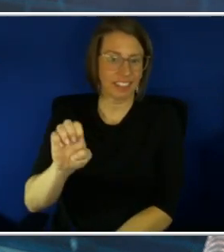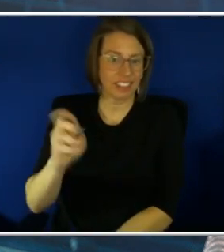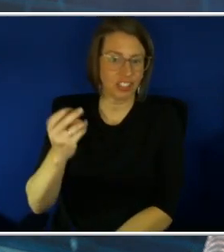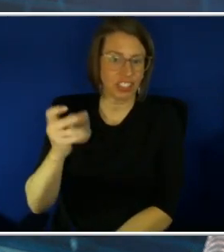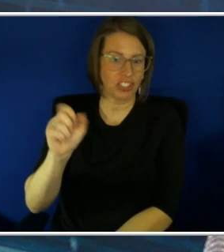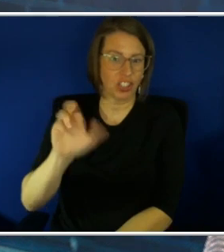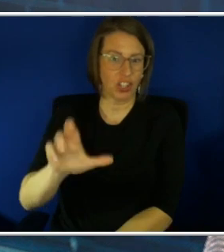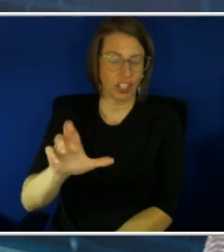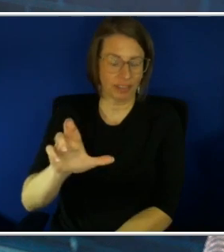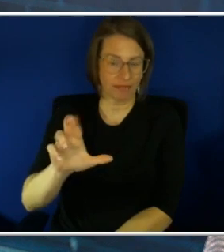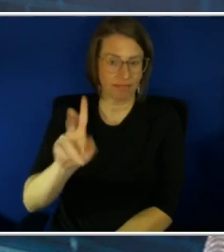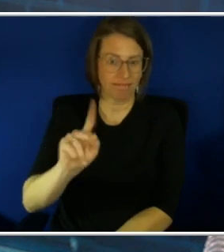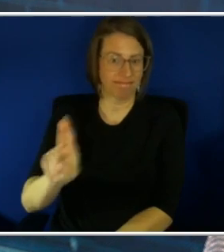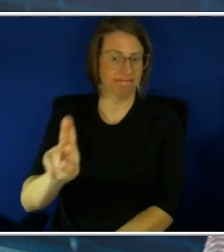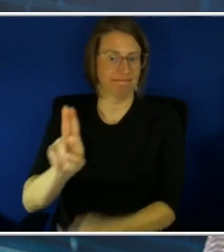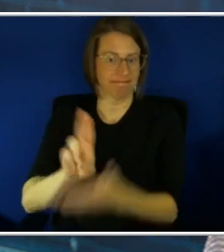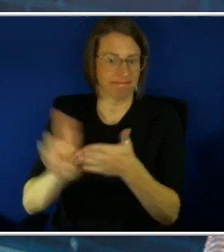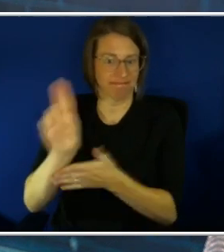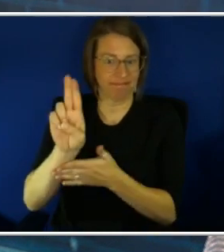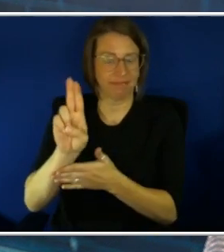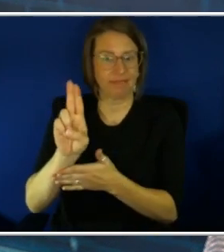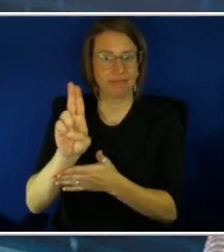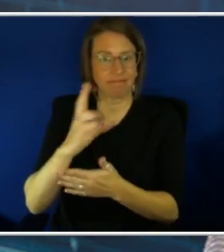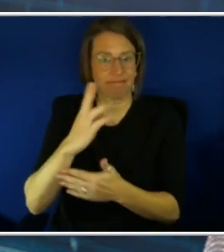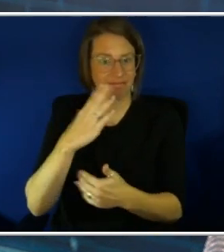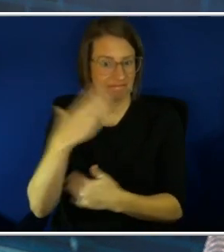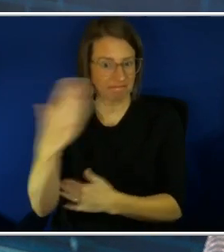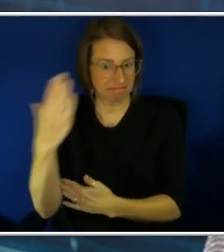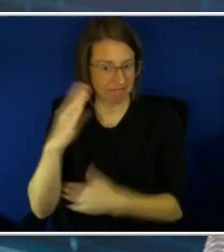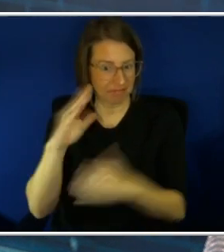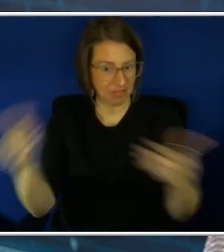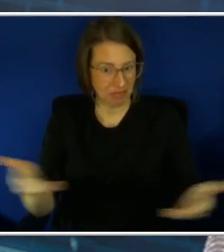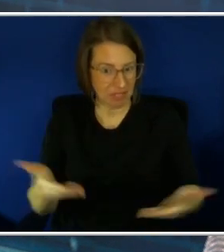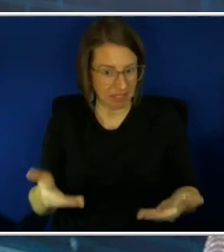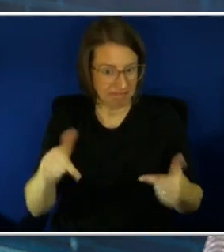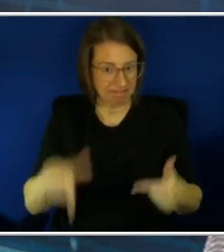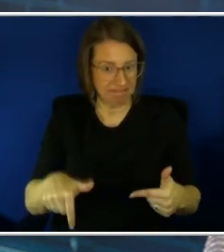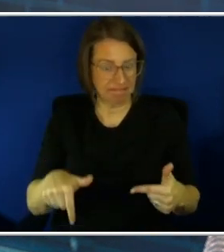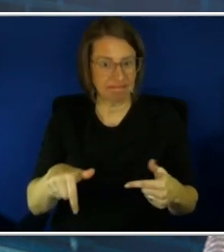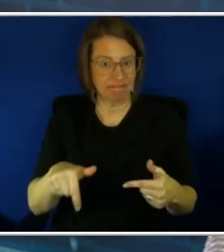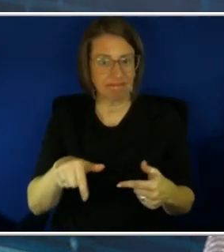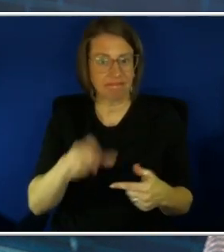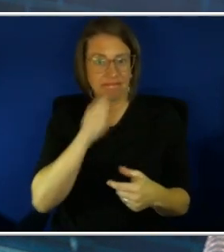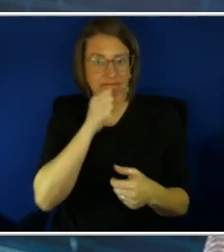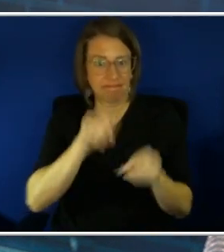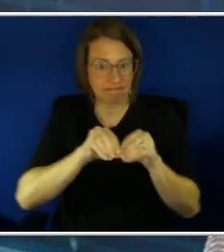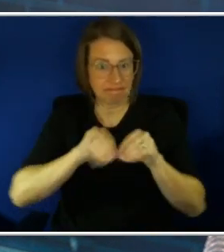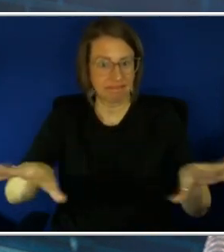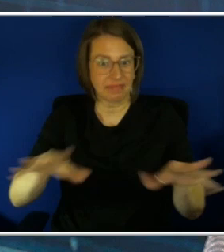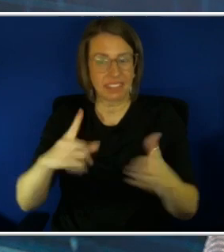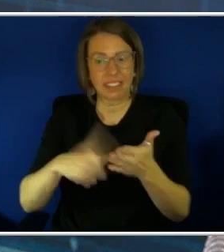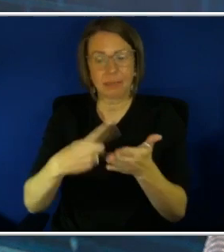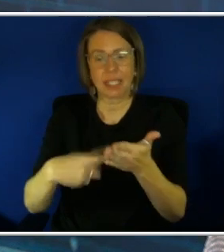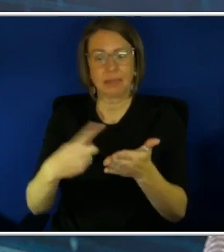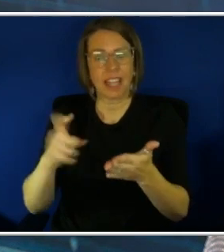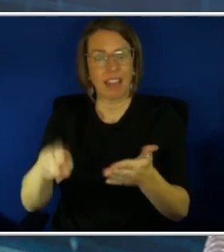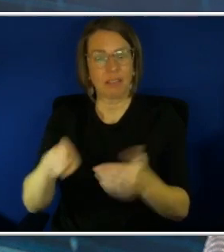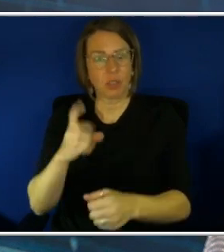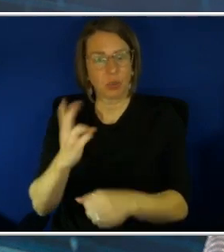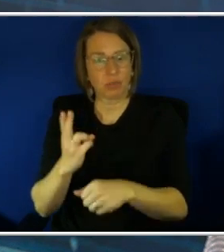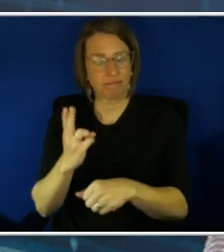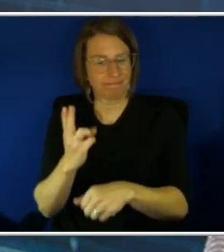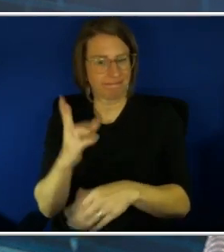to Open Mics with Dr. Stites. Sometimes you need to lose a limb to save a life. Think back to the Civil War. Surgeons